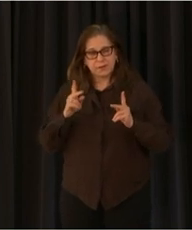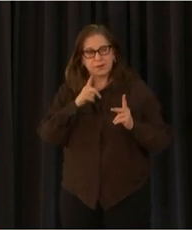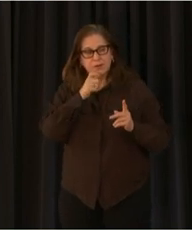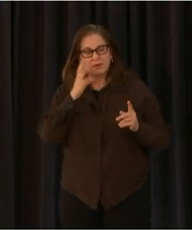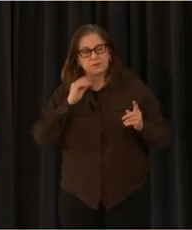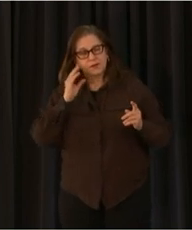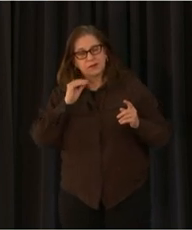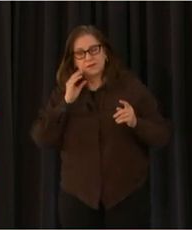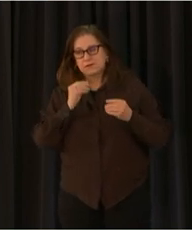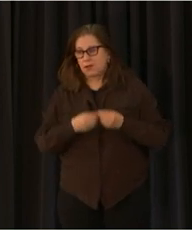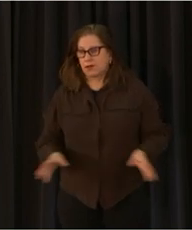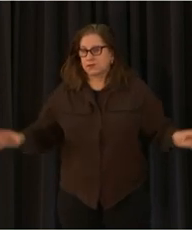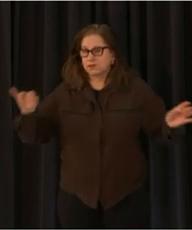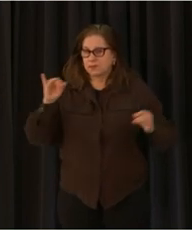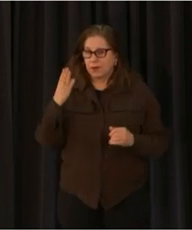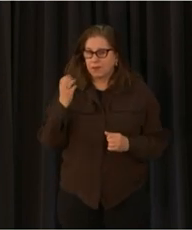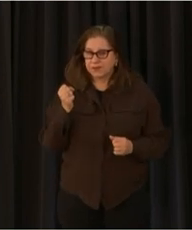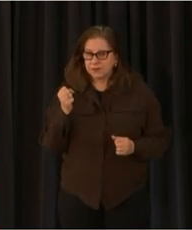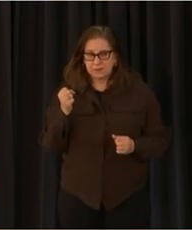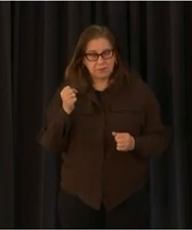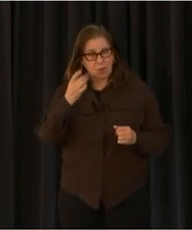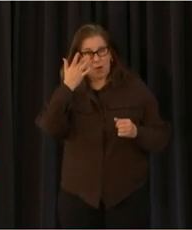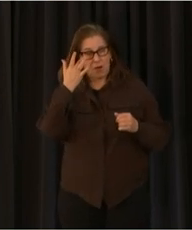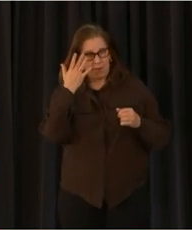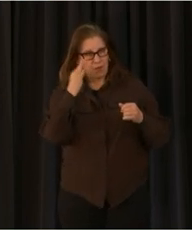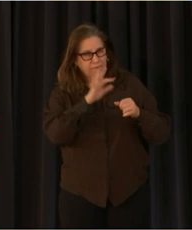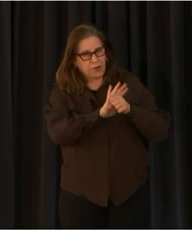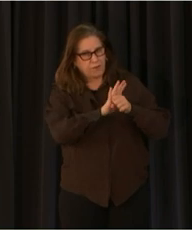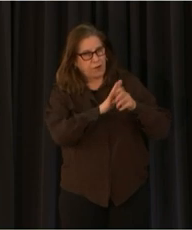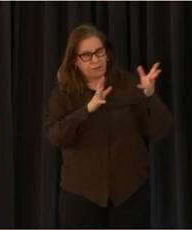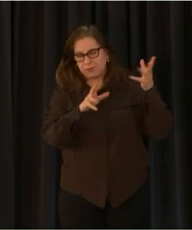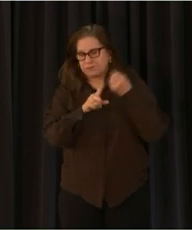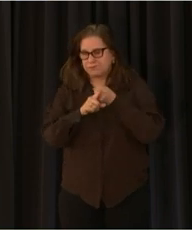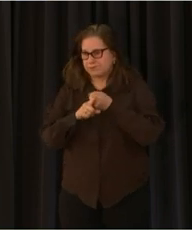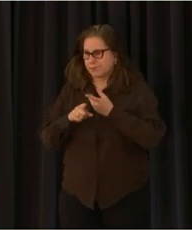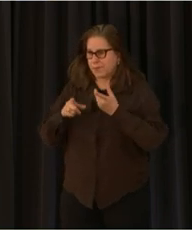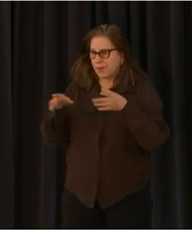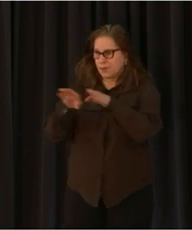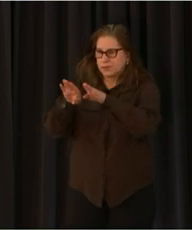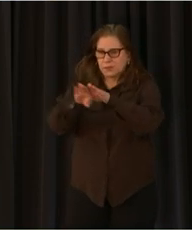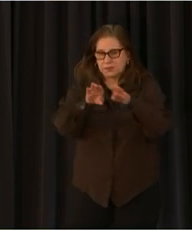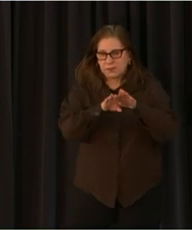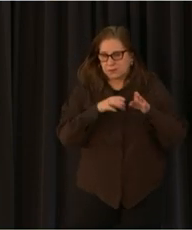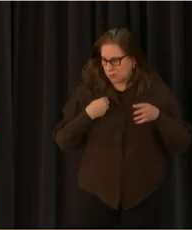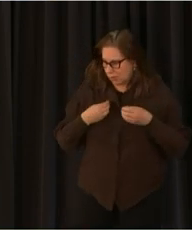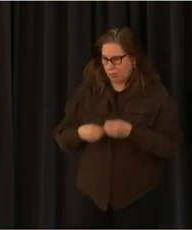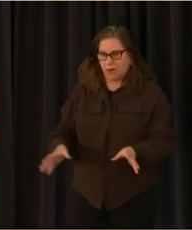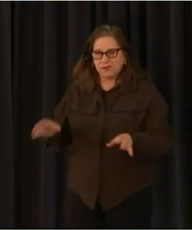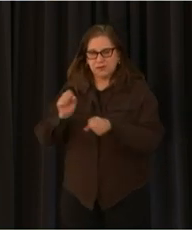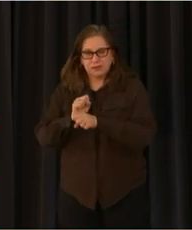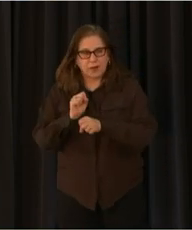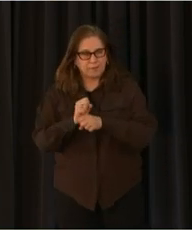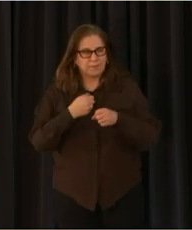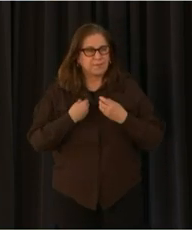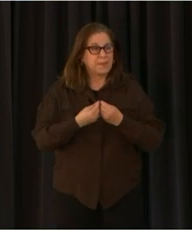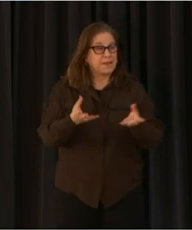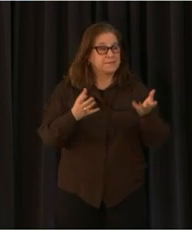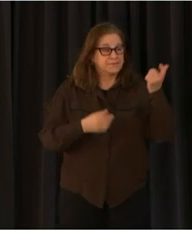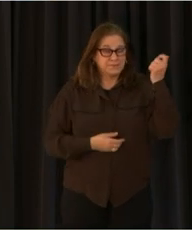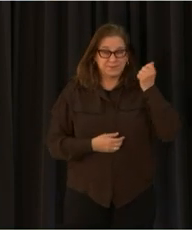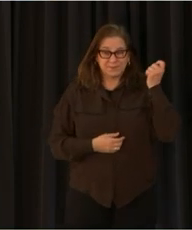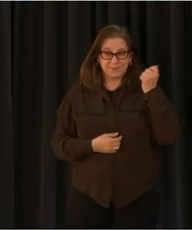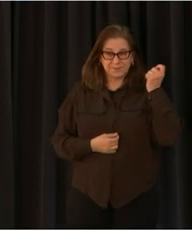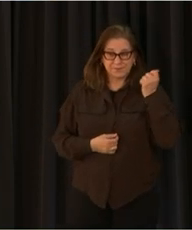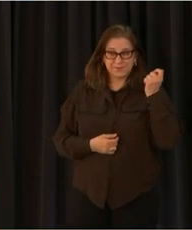jobs because of the pandemic. Obviously, the unprecedented nature of this